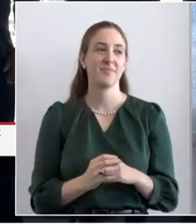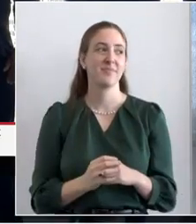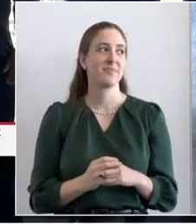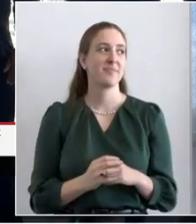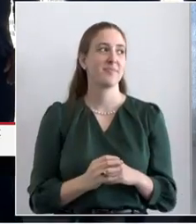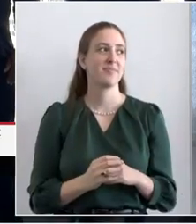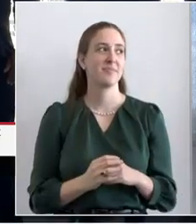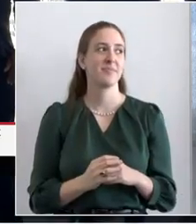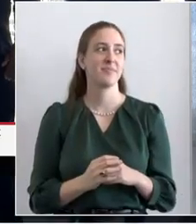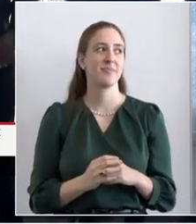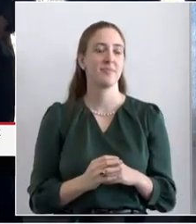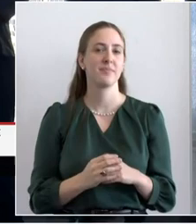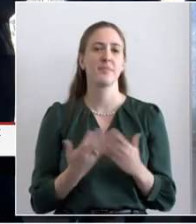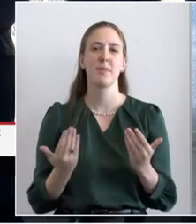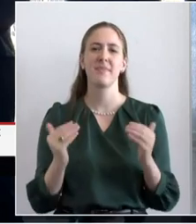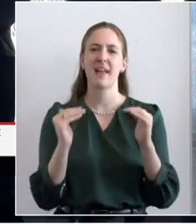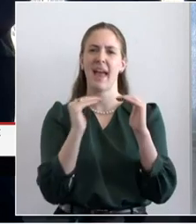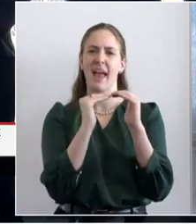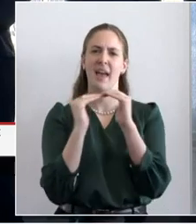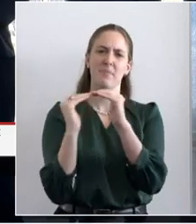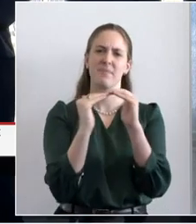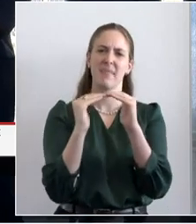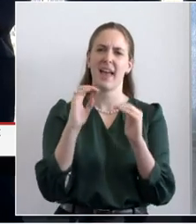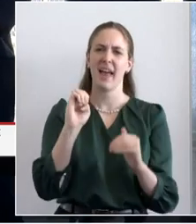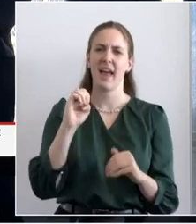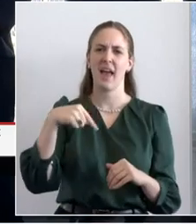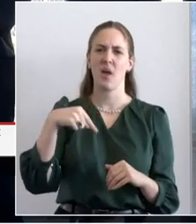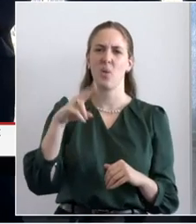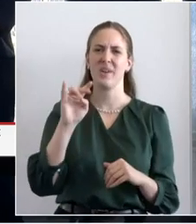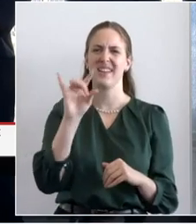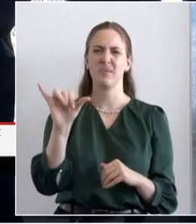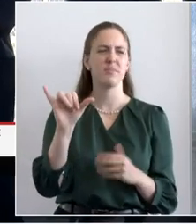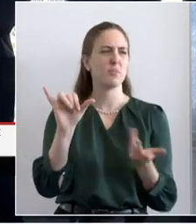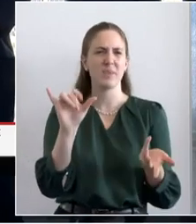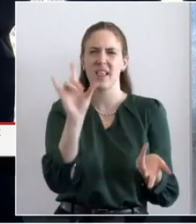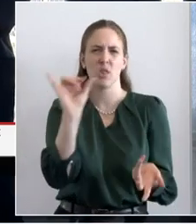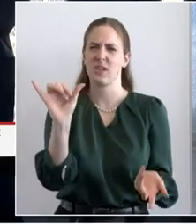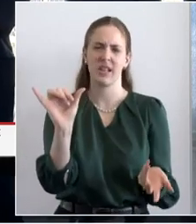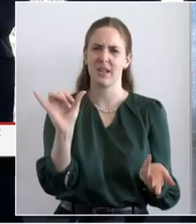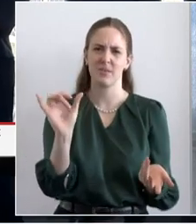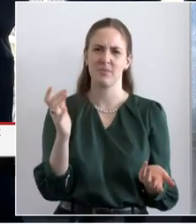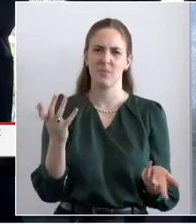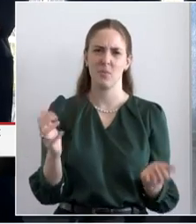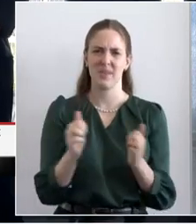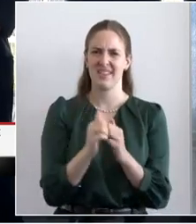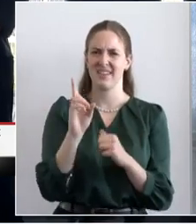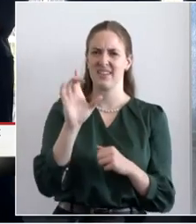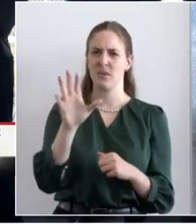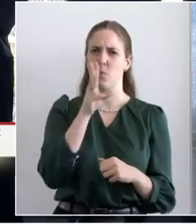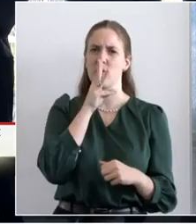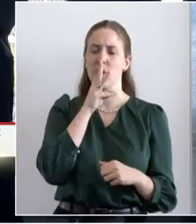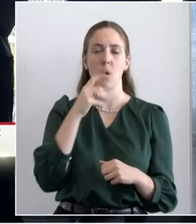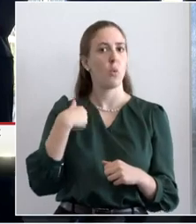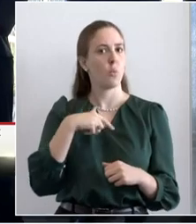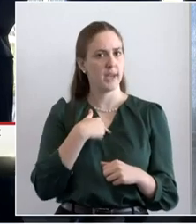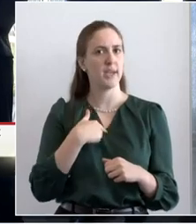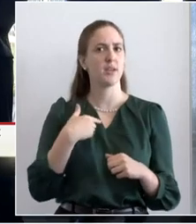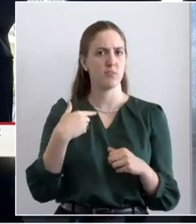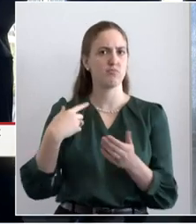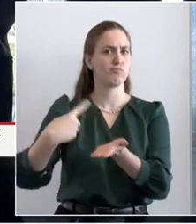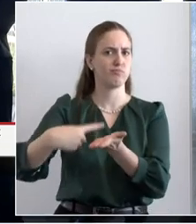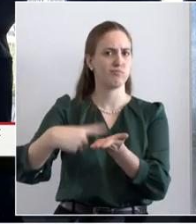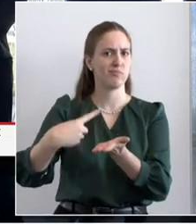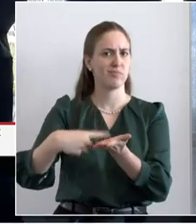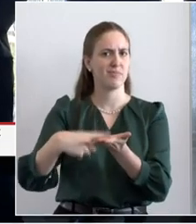What does equity look like at DC Water? That's something that, you know, I think that we talk about at DC Water every single day. And